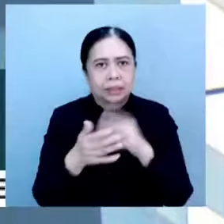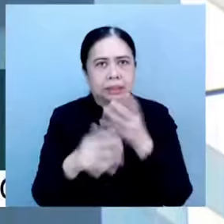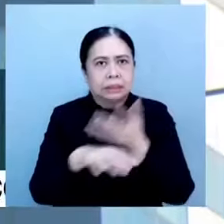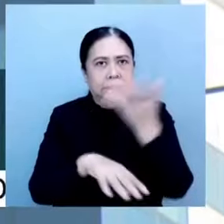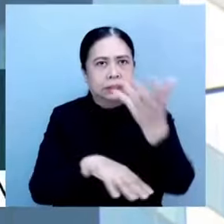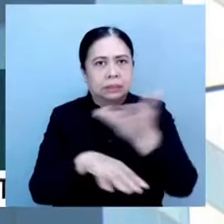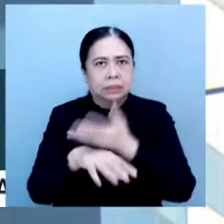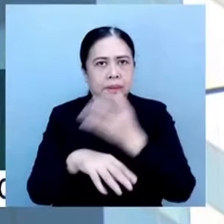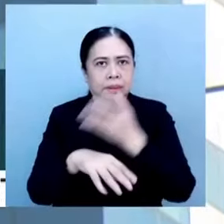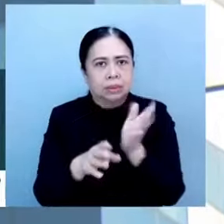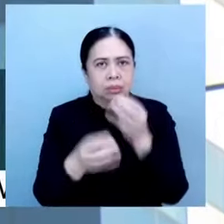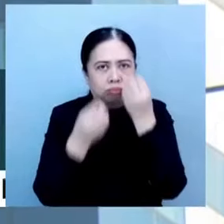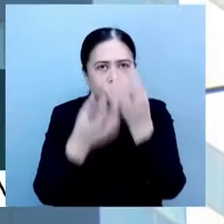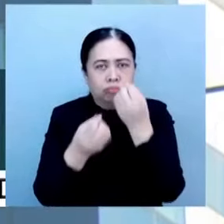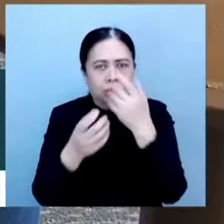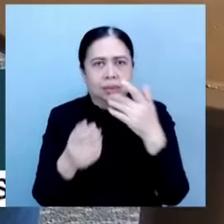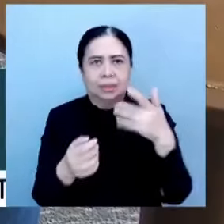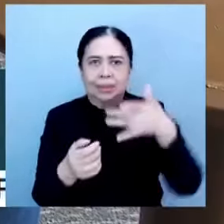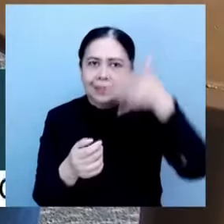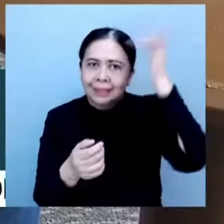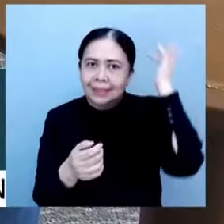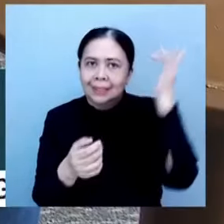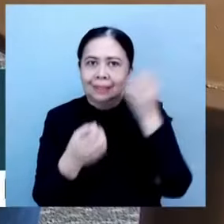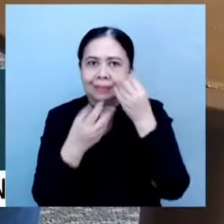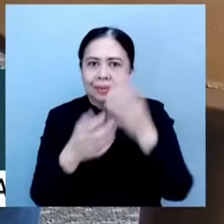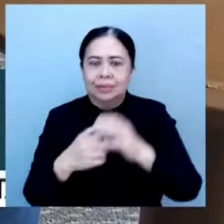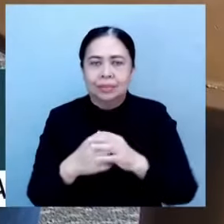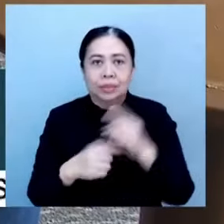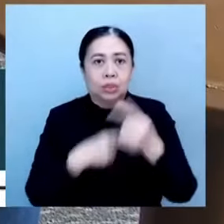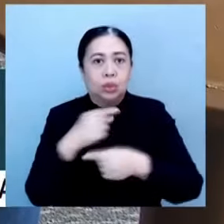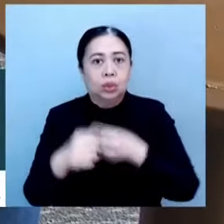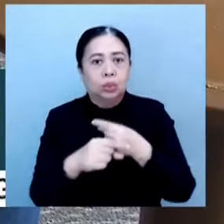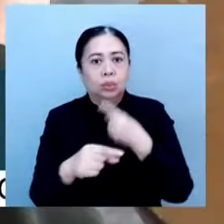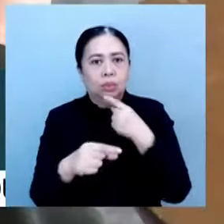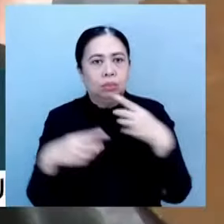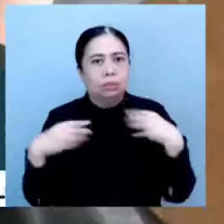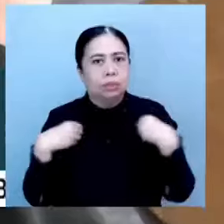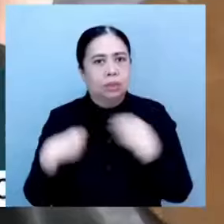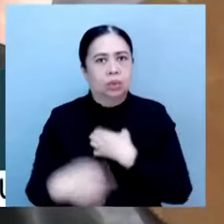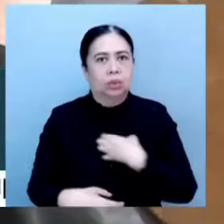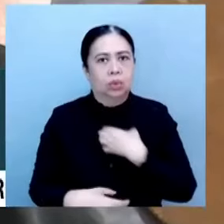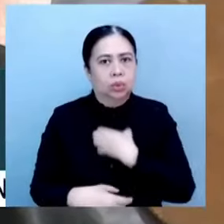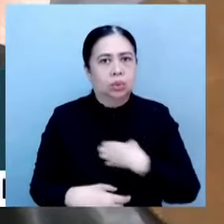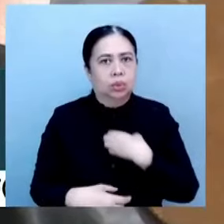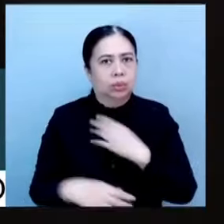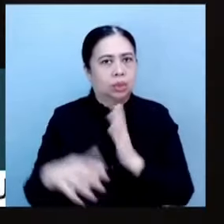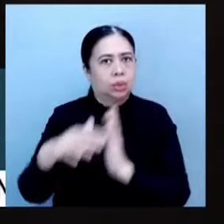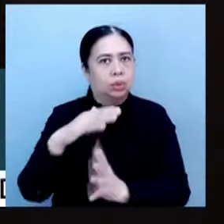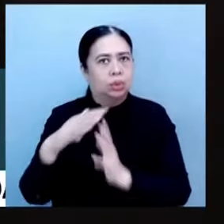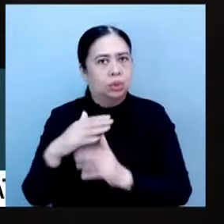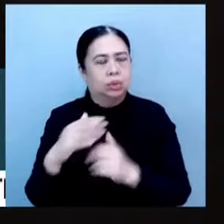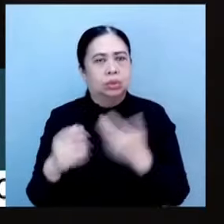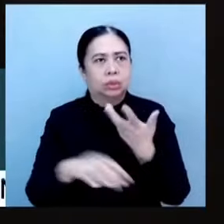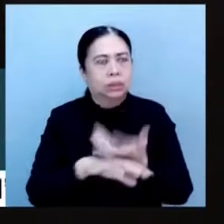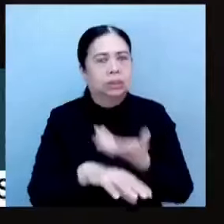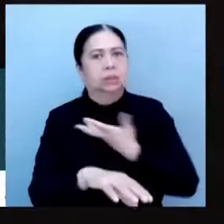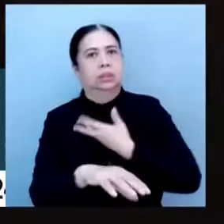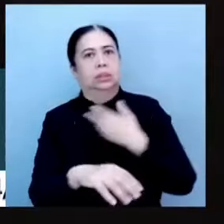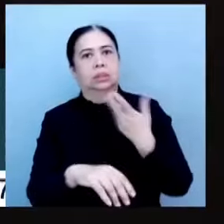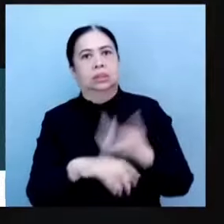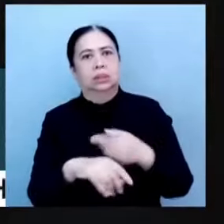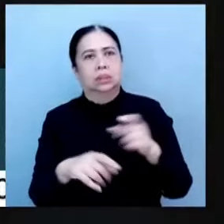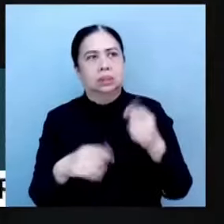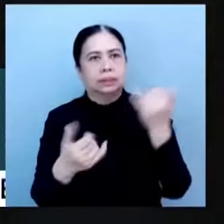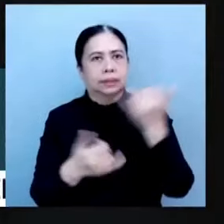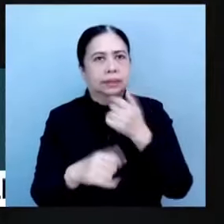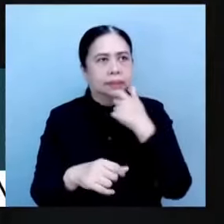into divulging sensitive information. Globe said it received reports from customers who have fallen victim to deceptive